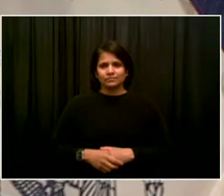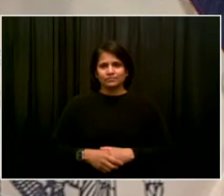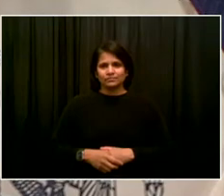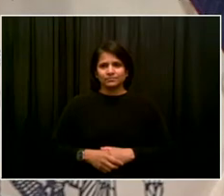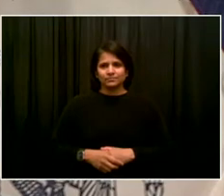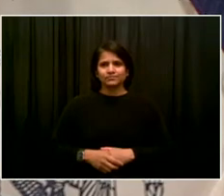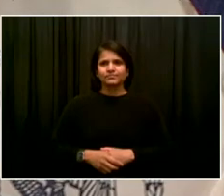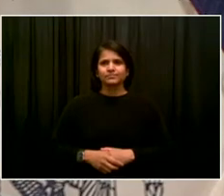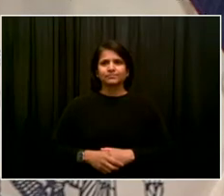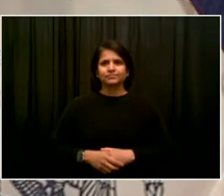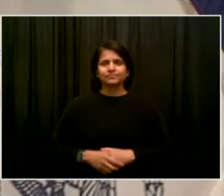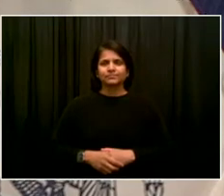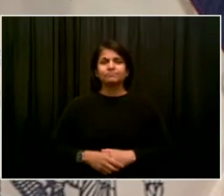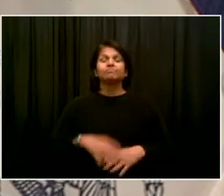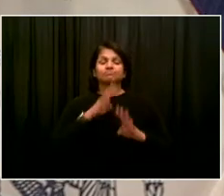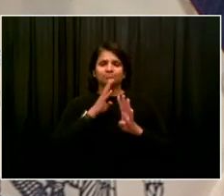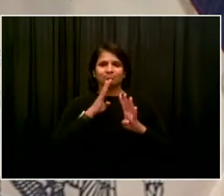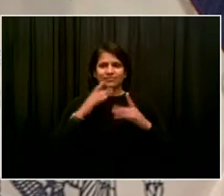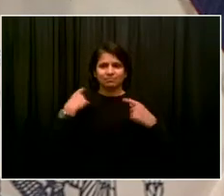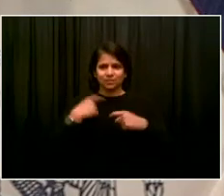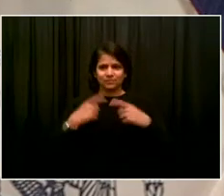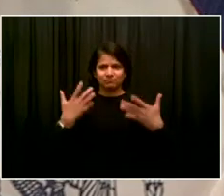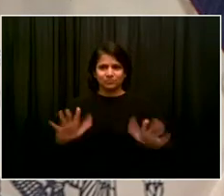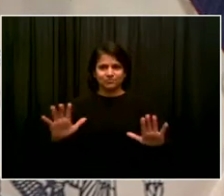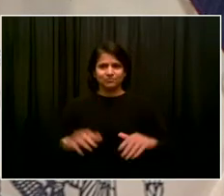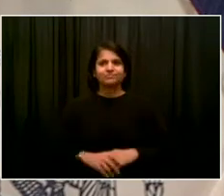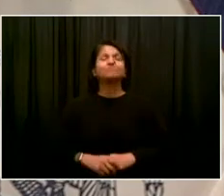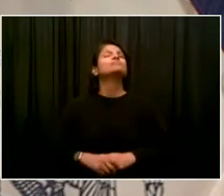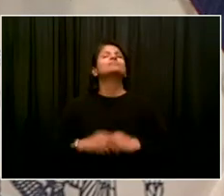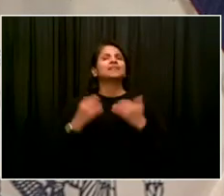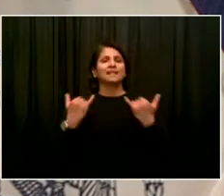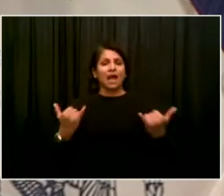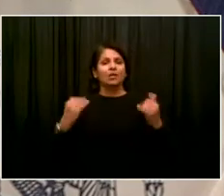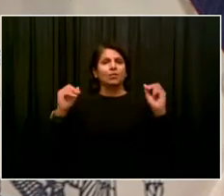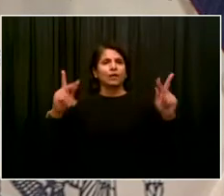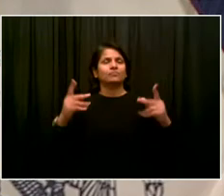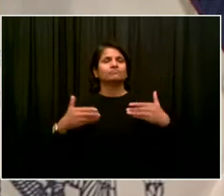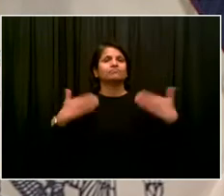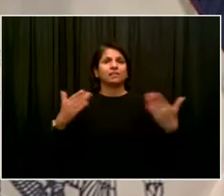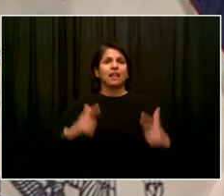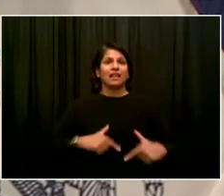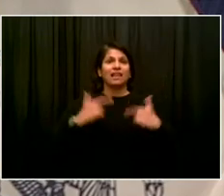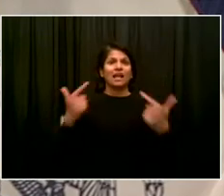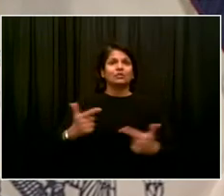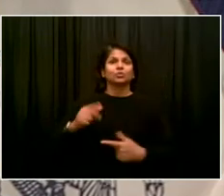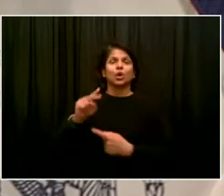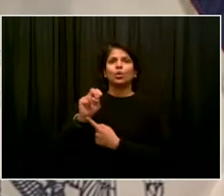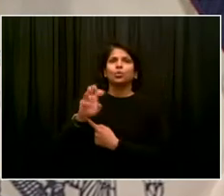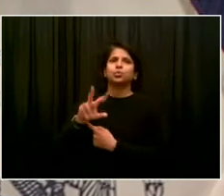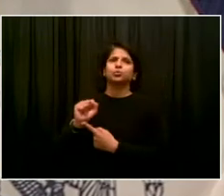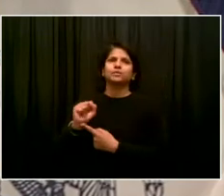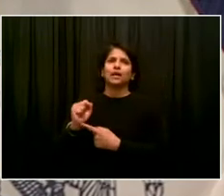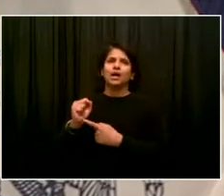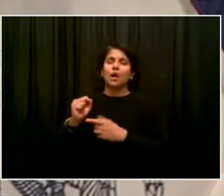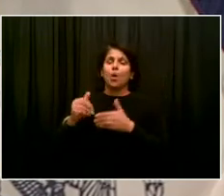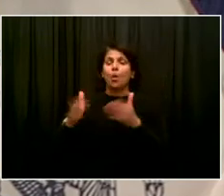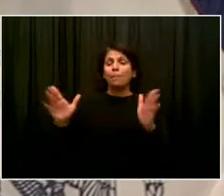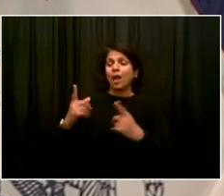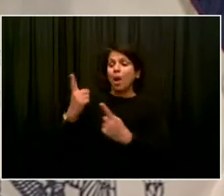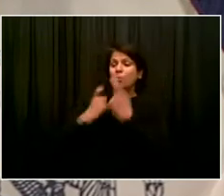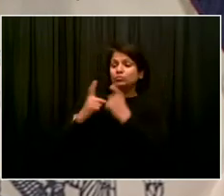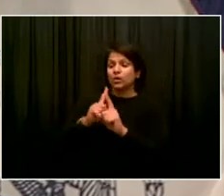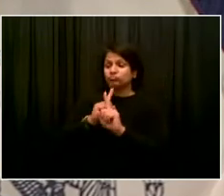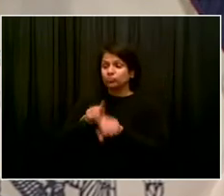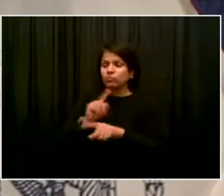más seguras. With that, let's turn to our colleagues in the media, and please let me know the name and outlet of each